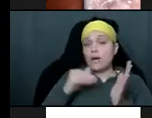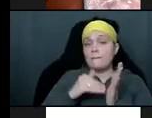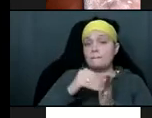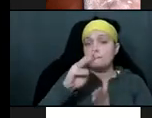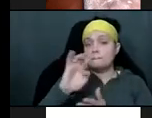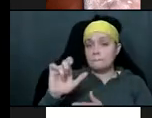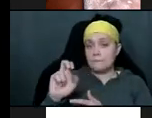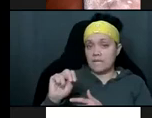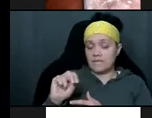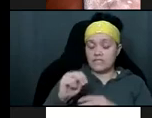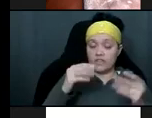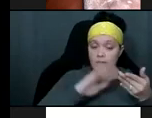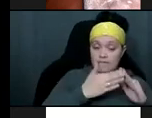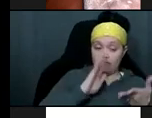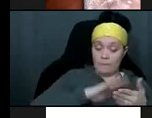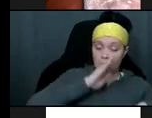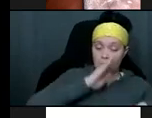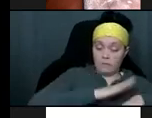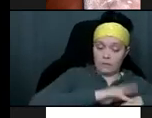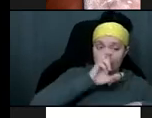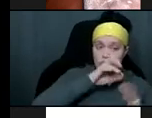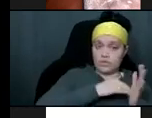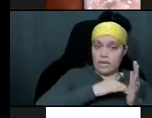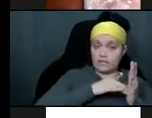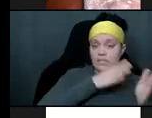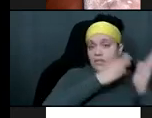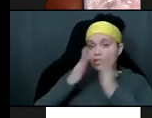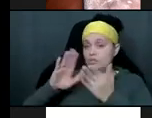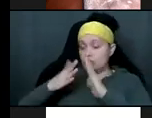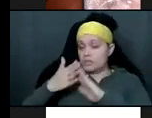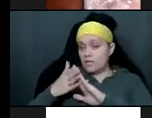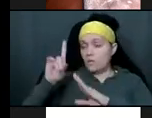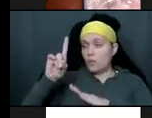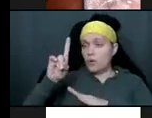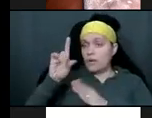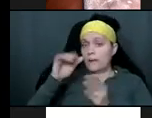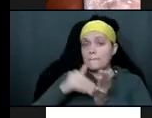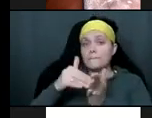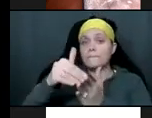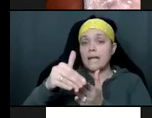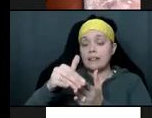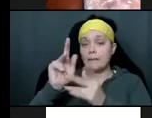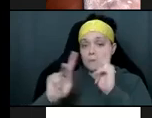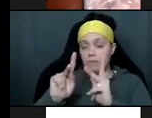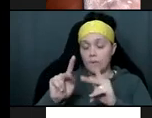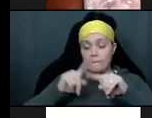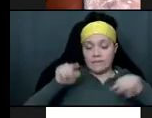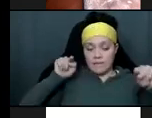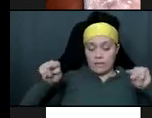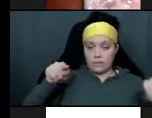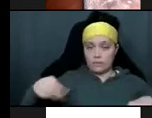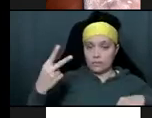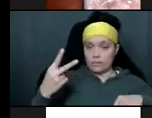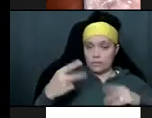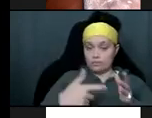From a city of at least 200,000 to a city of at least 1,000,000 people. Based on those two